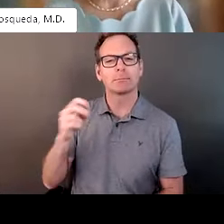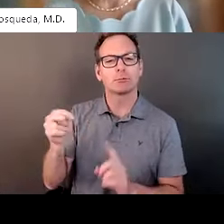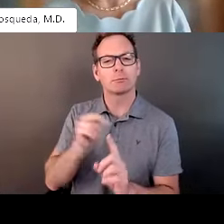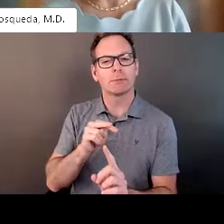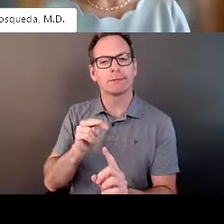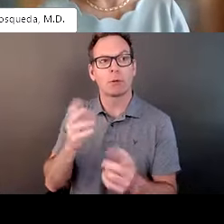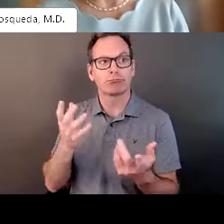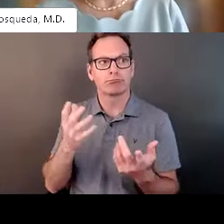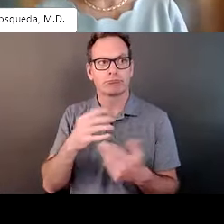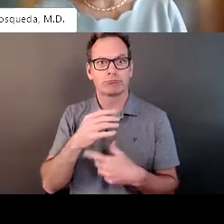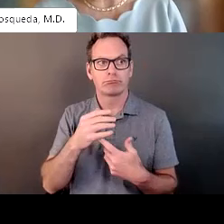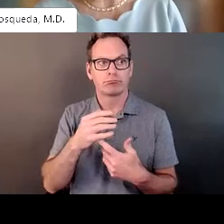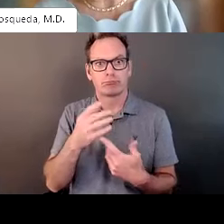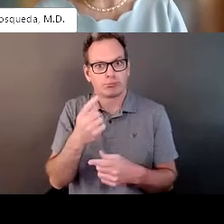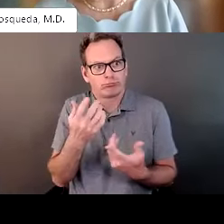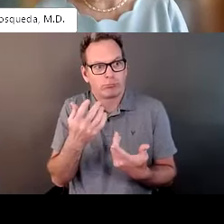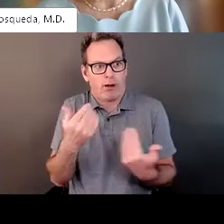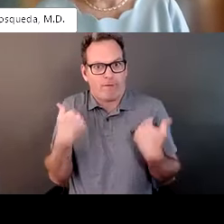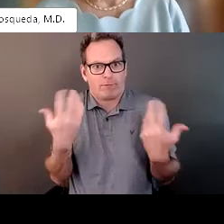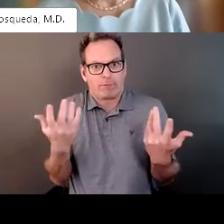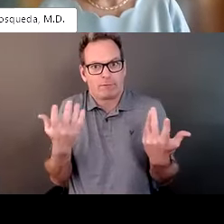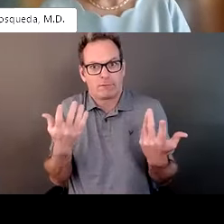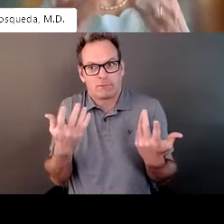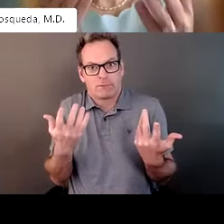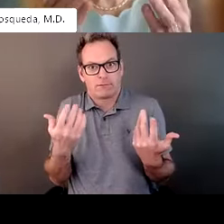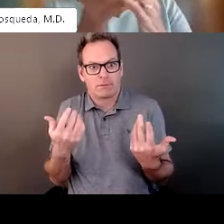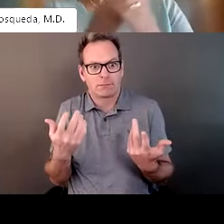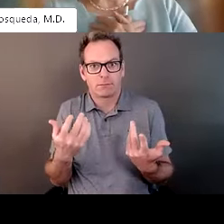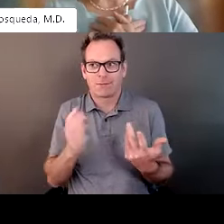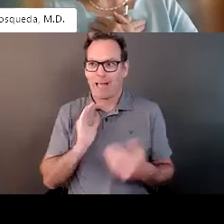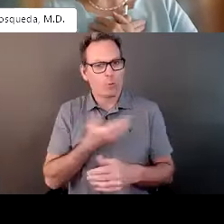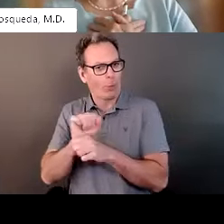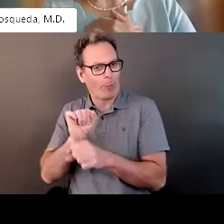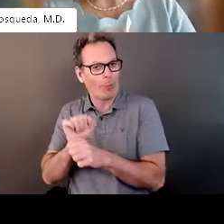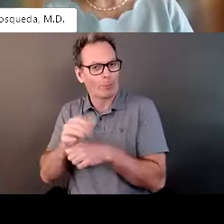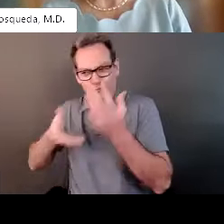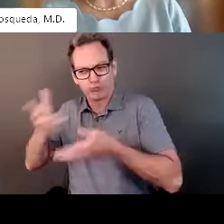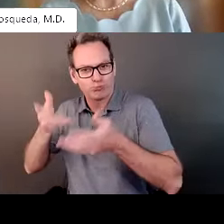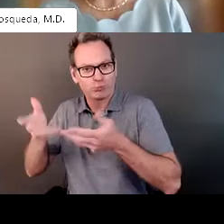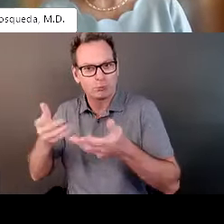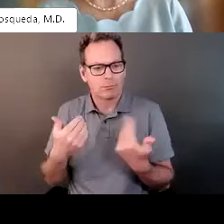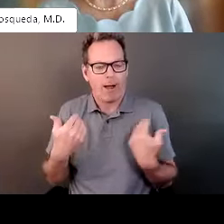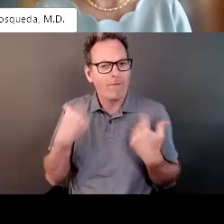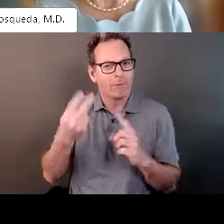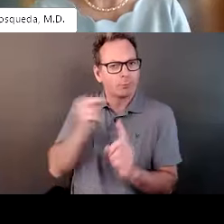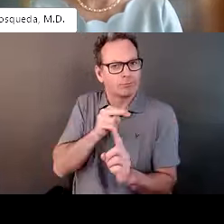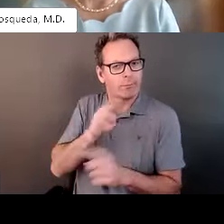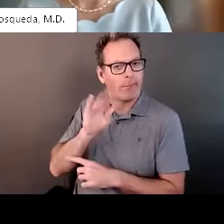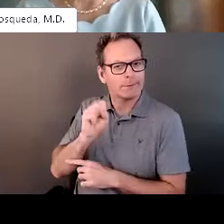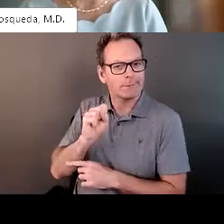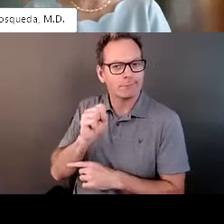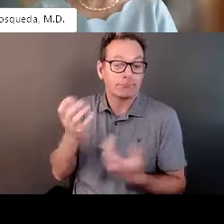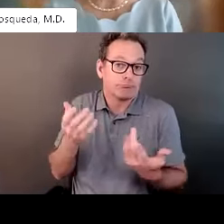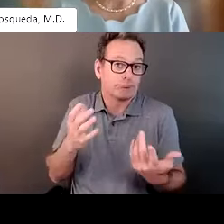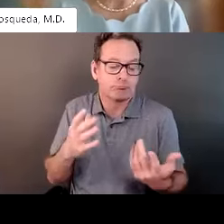virtue of our work in this field. I love this picture. It was taken when I was doing a house call on